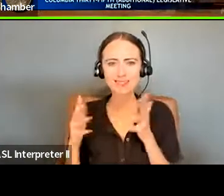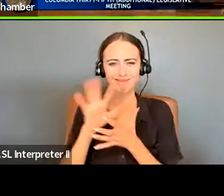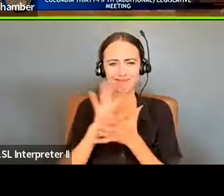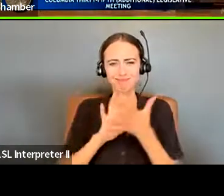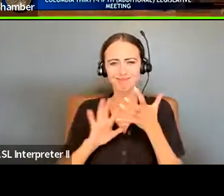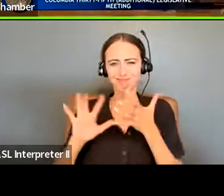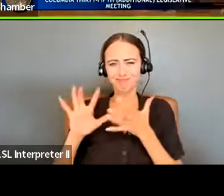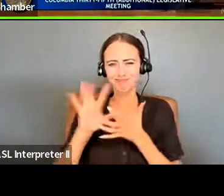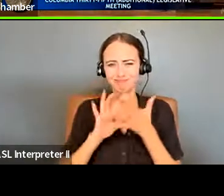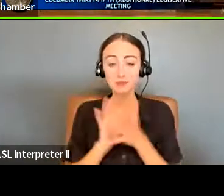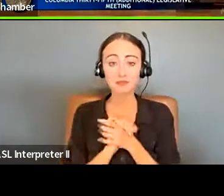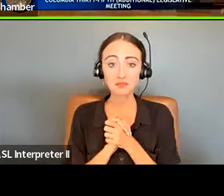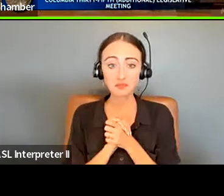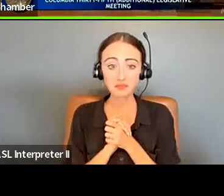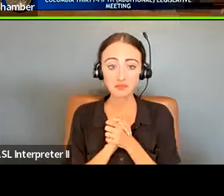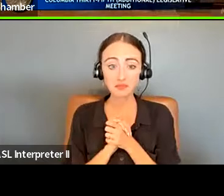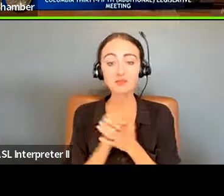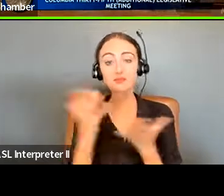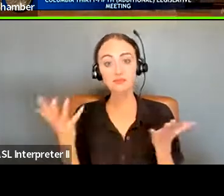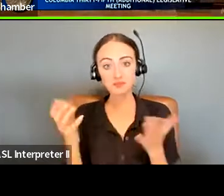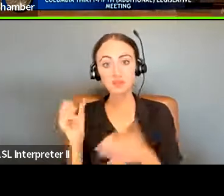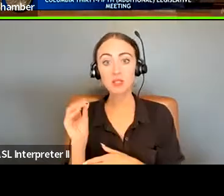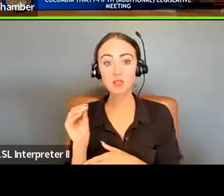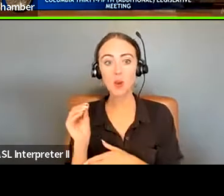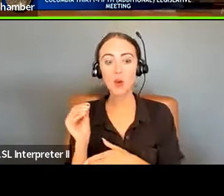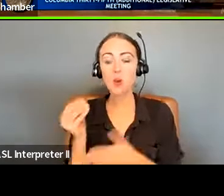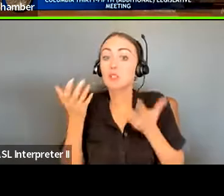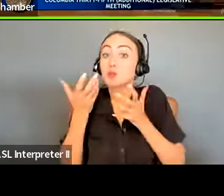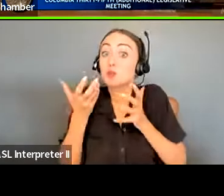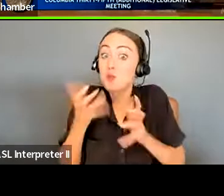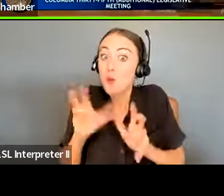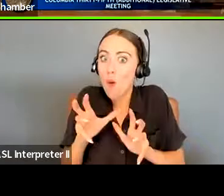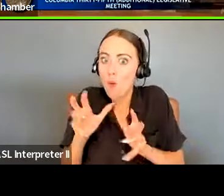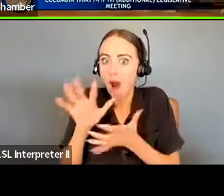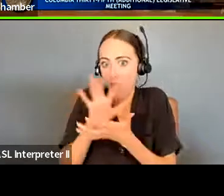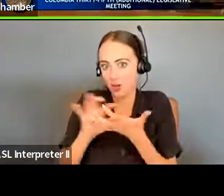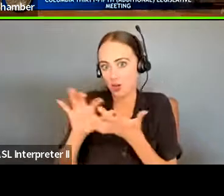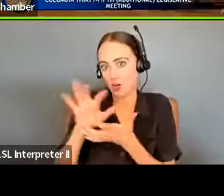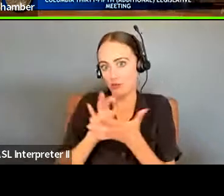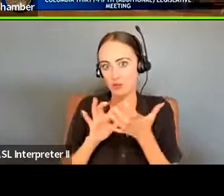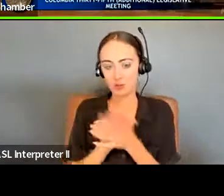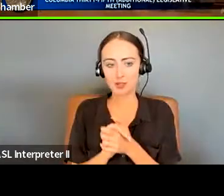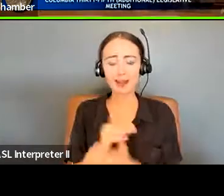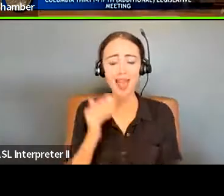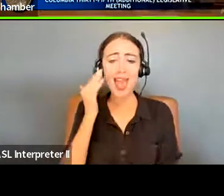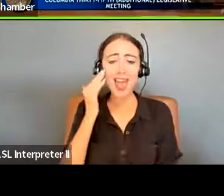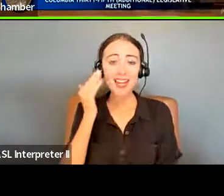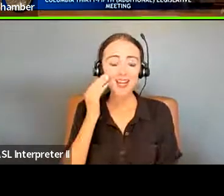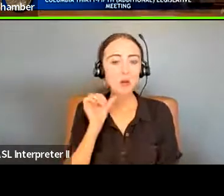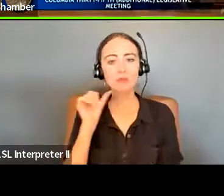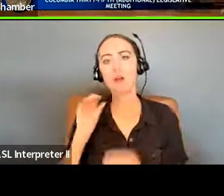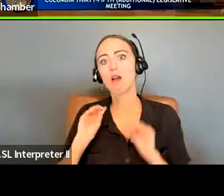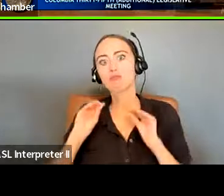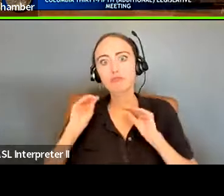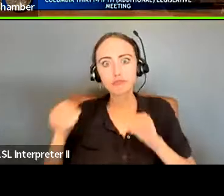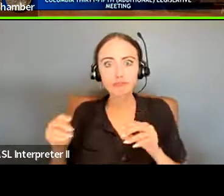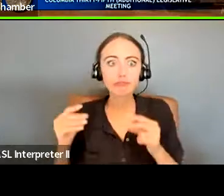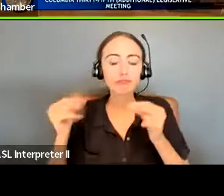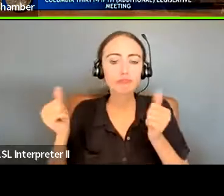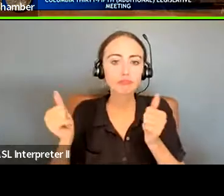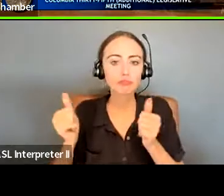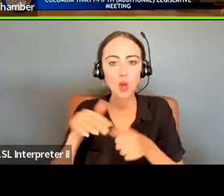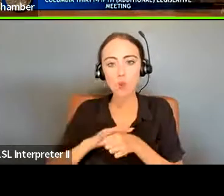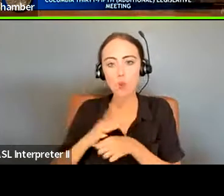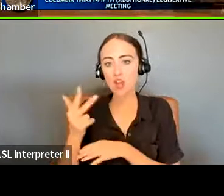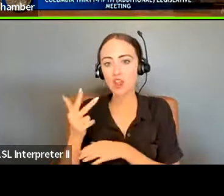confusing. So that's what we don't want, is confusion. And I know this won't go into effect, as the Ward